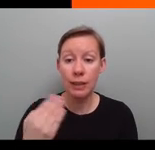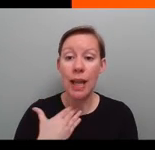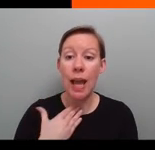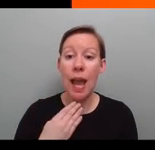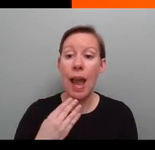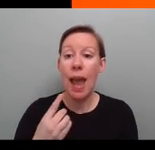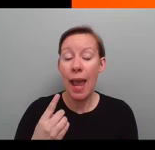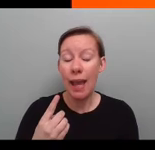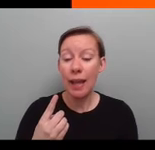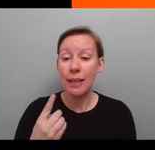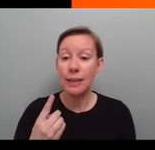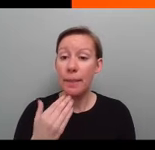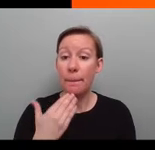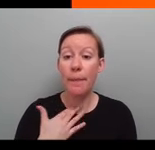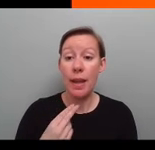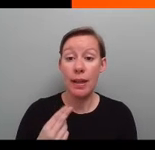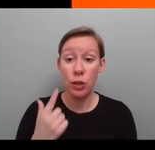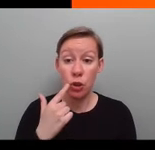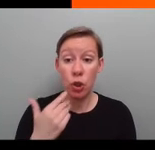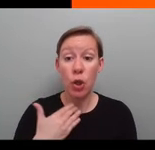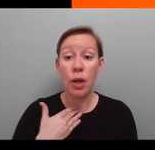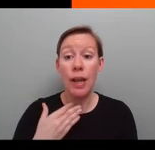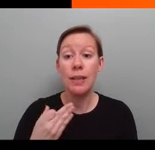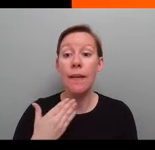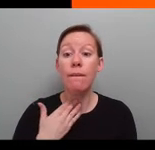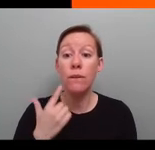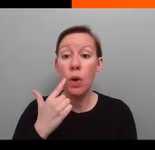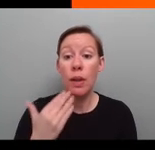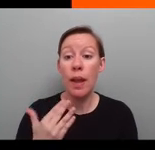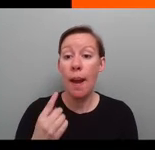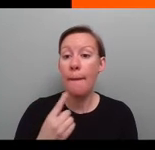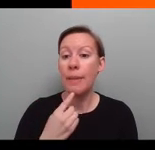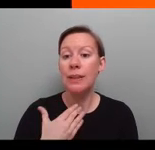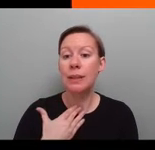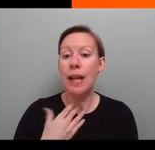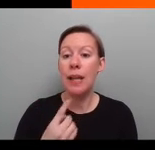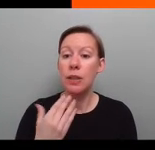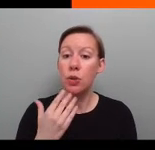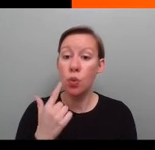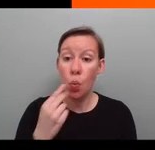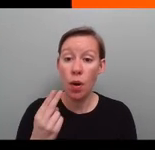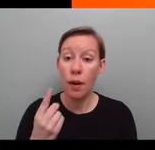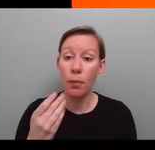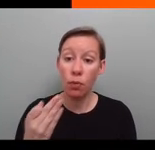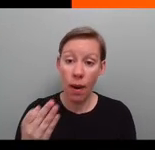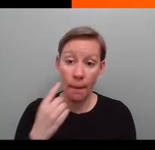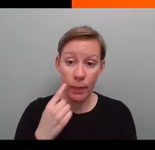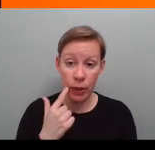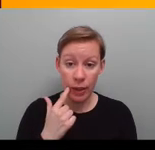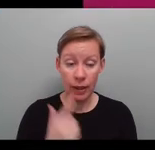not Safari. It's also best to make sure that your browser is fully updated so it works properly.